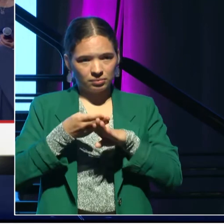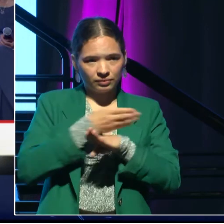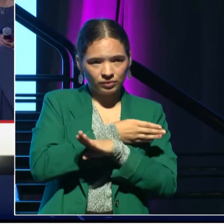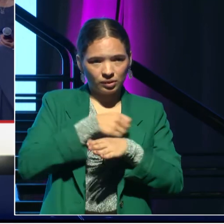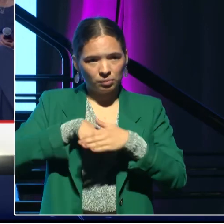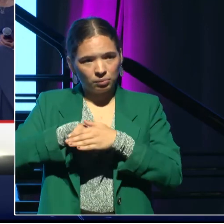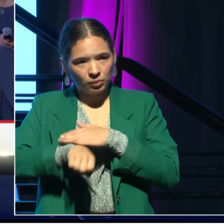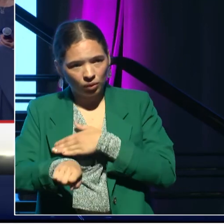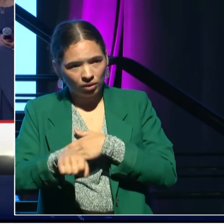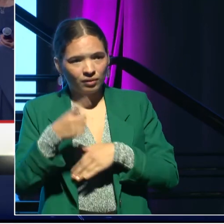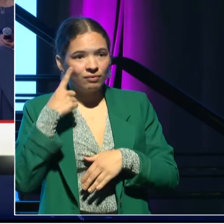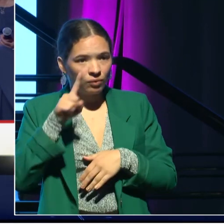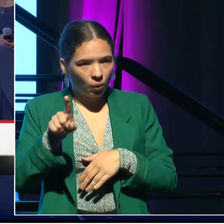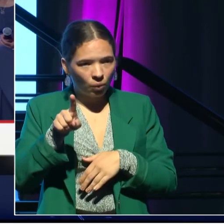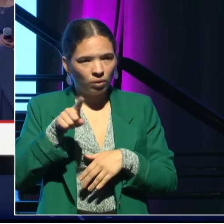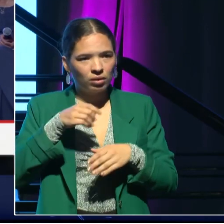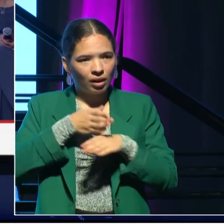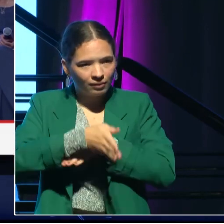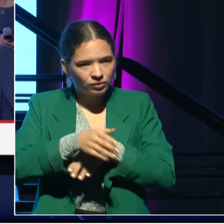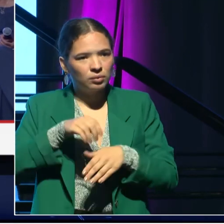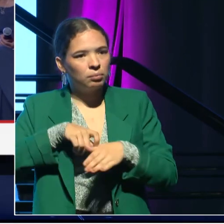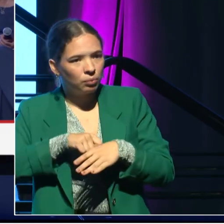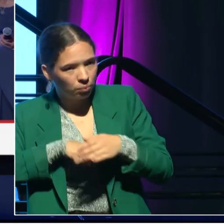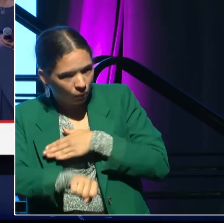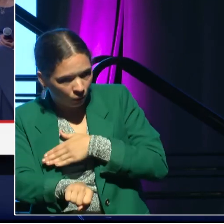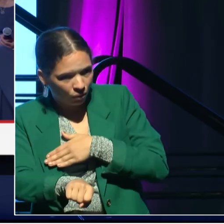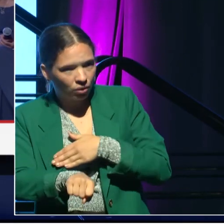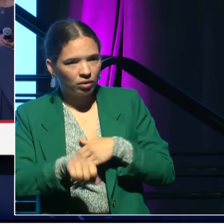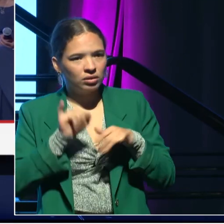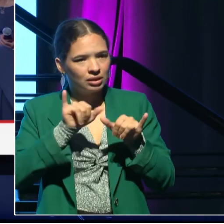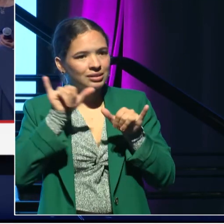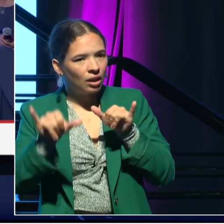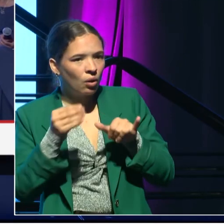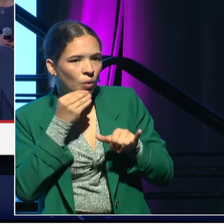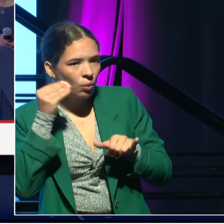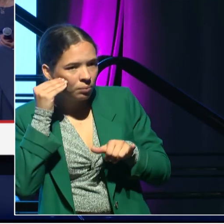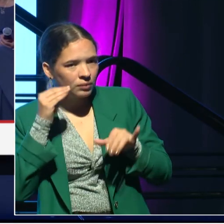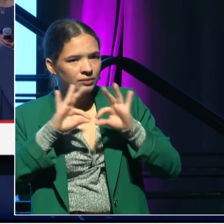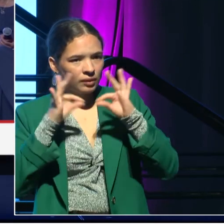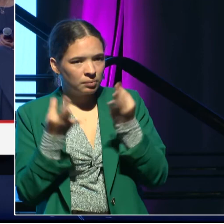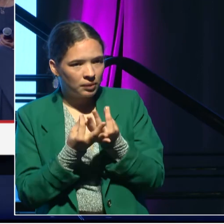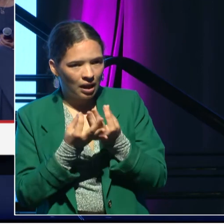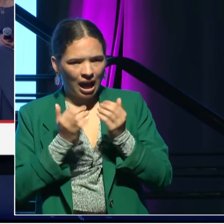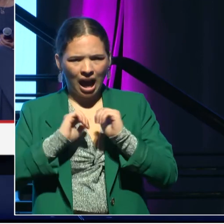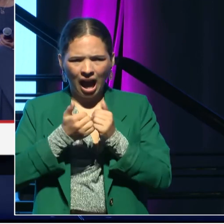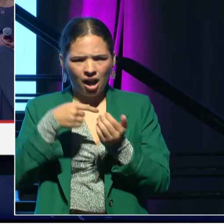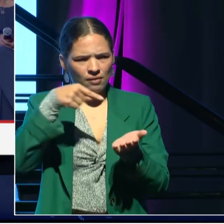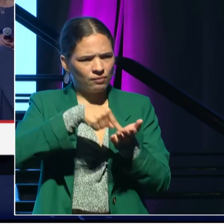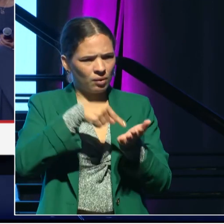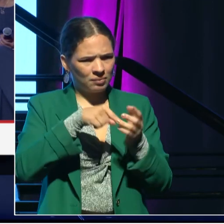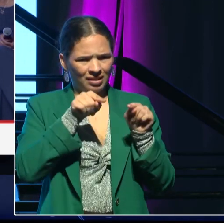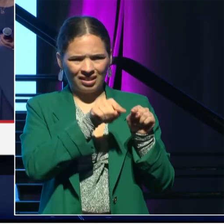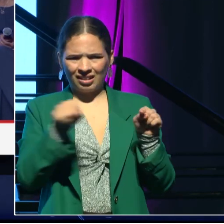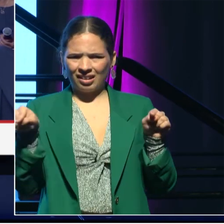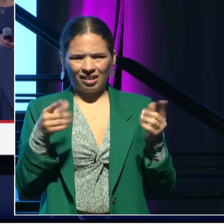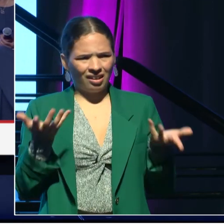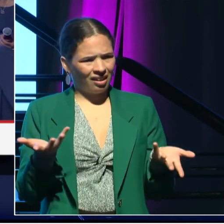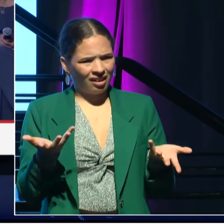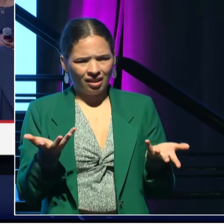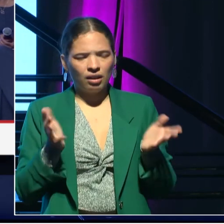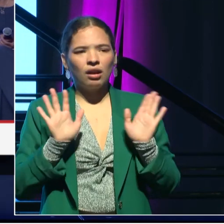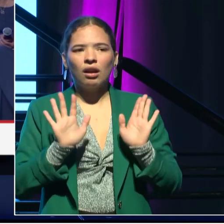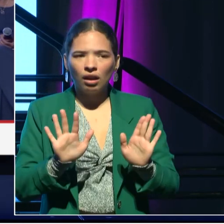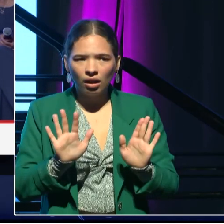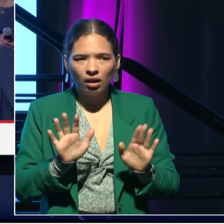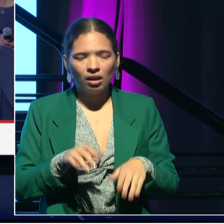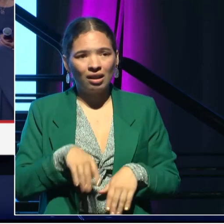for birth, after birth, without worrying about how they're going to pay the rent. So that would be, I think, one big